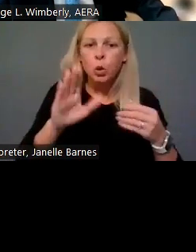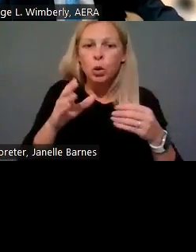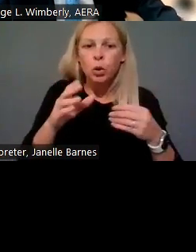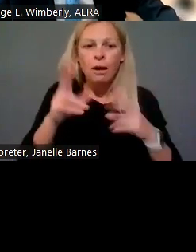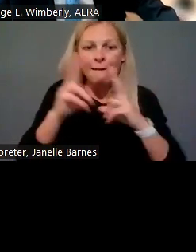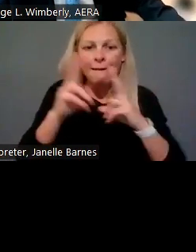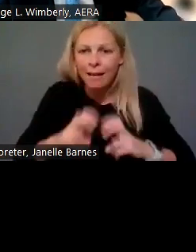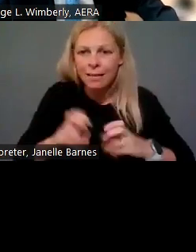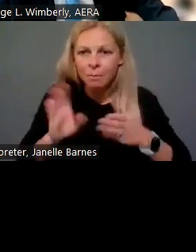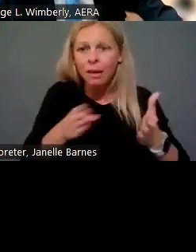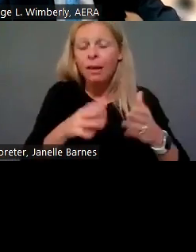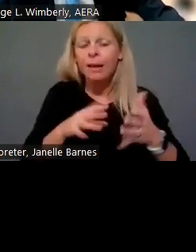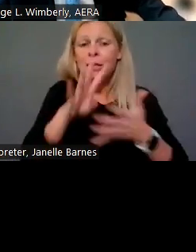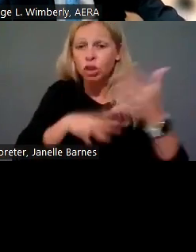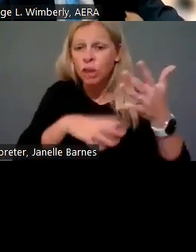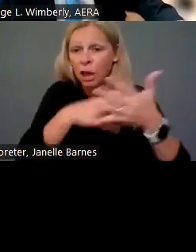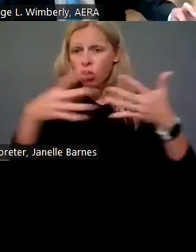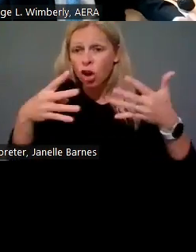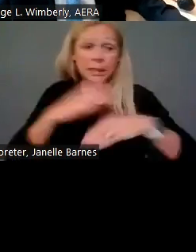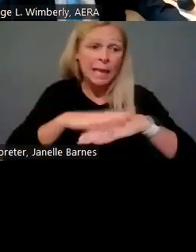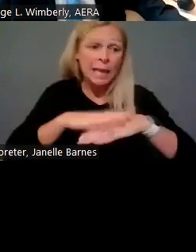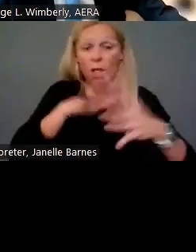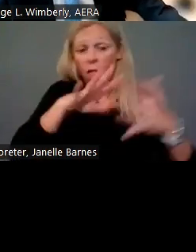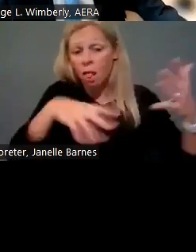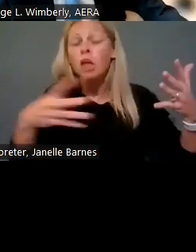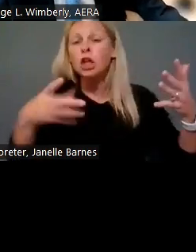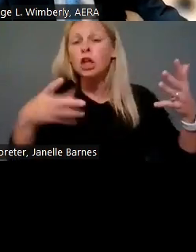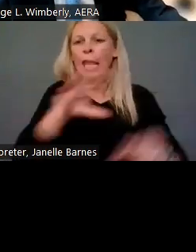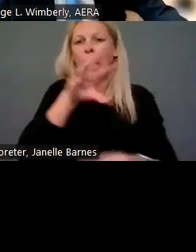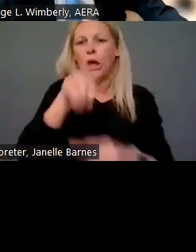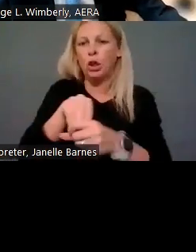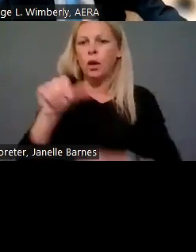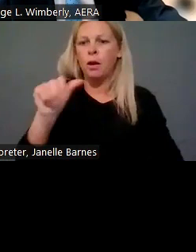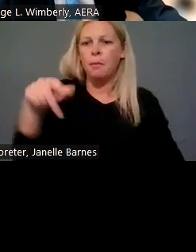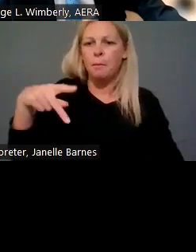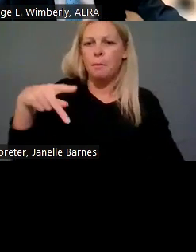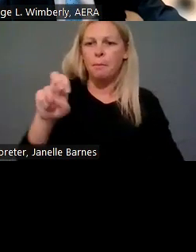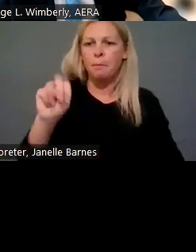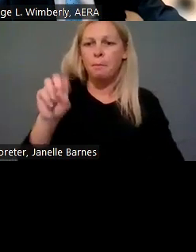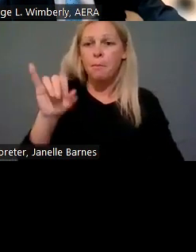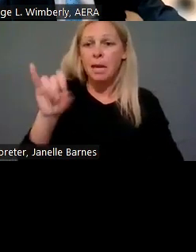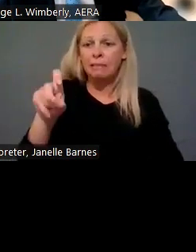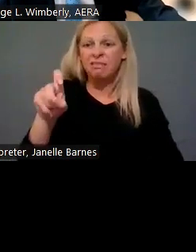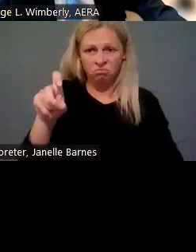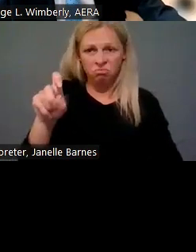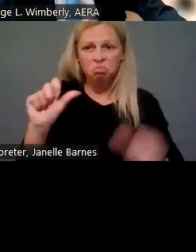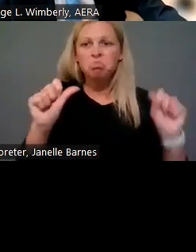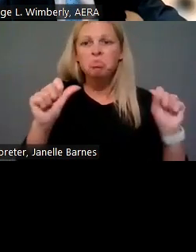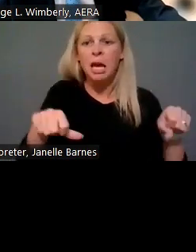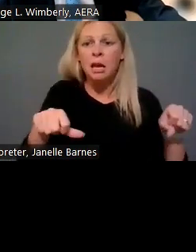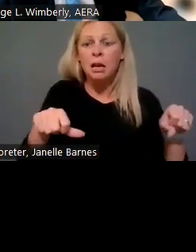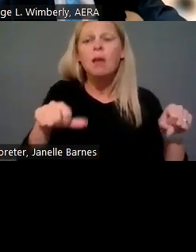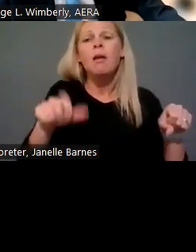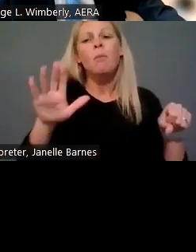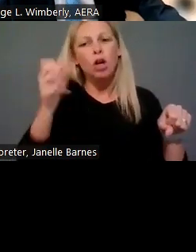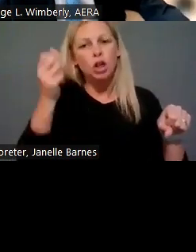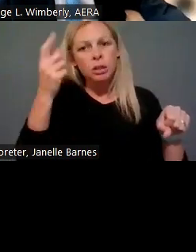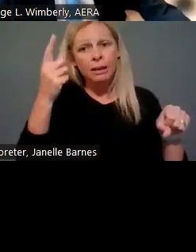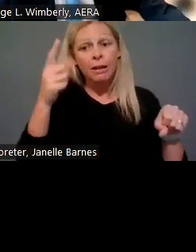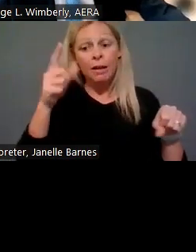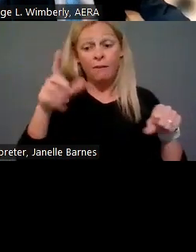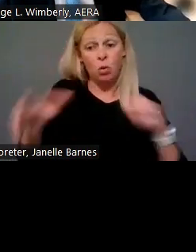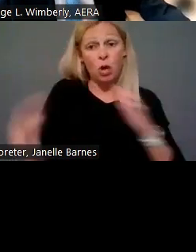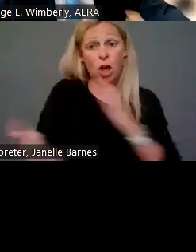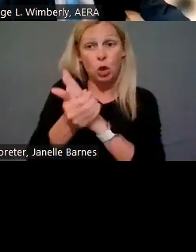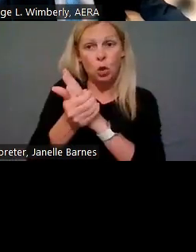tables and charts. We allow you to include all that. But it's very important also that as you include these in an appendix, that you've talked